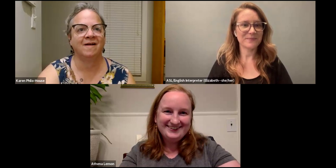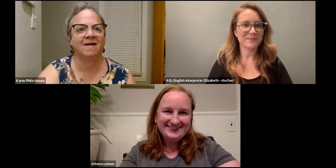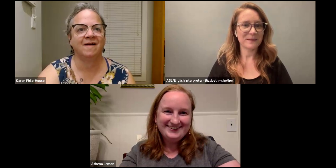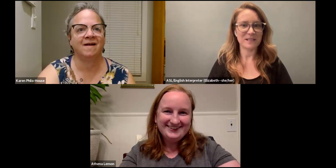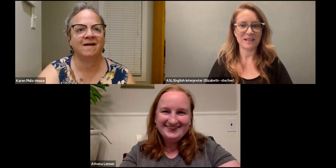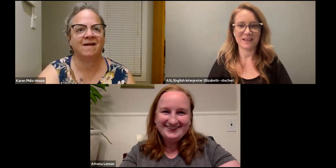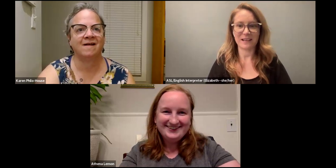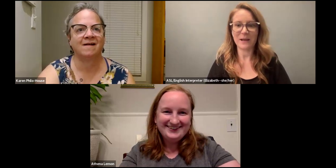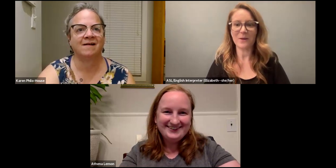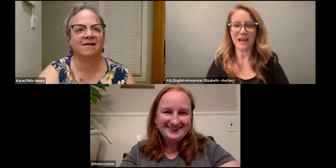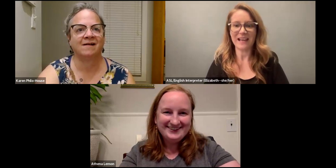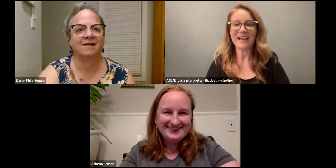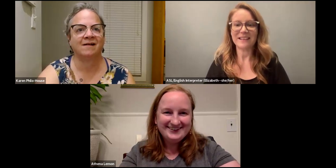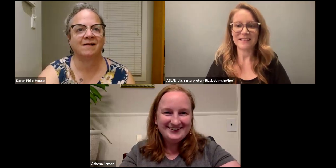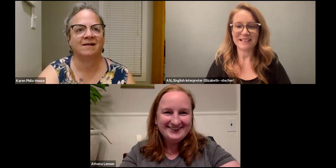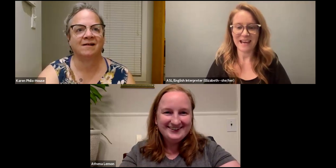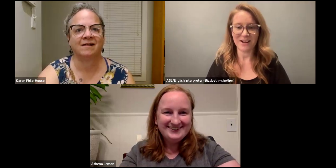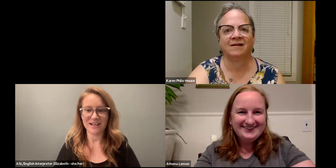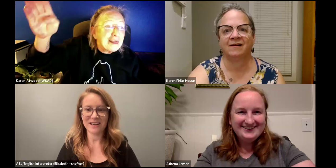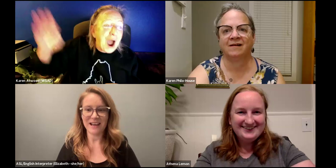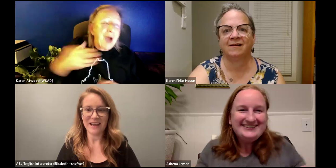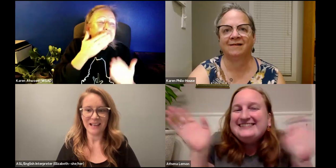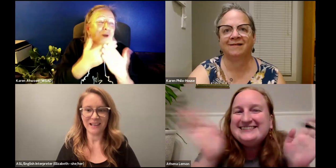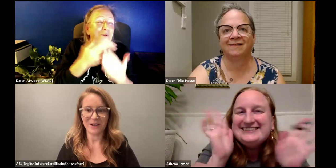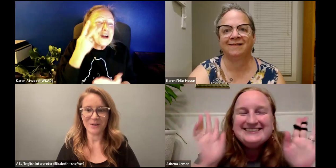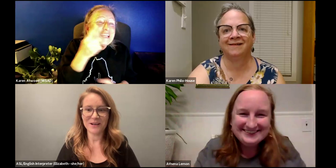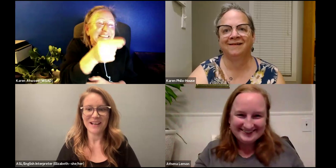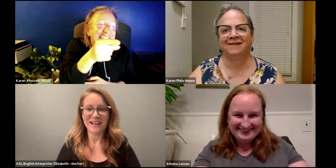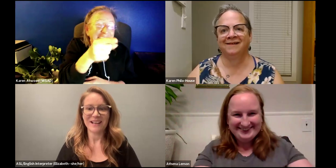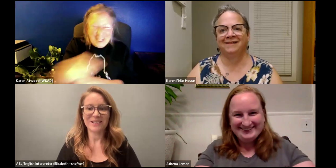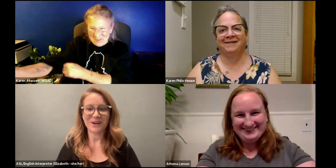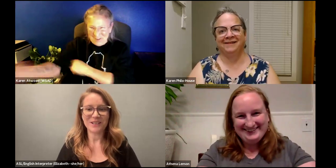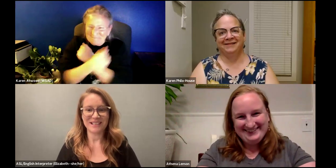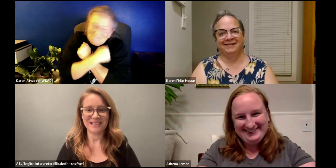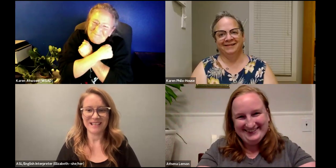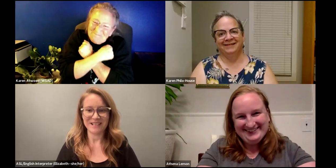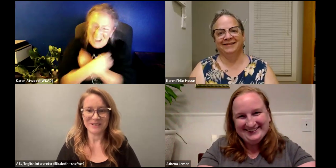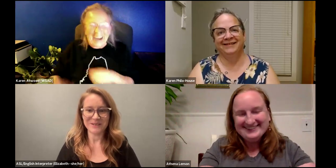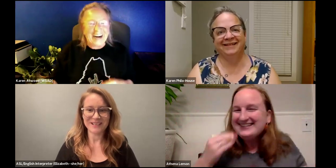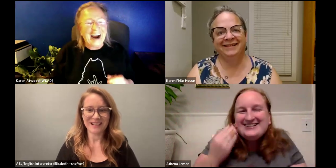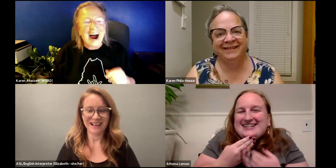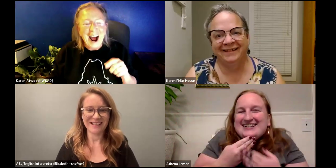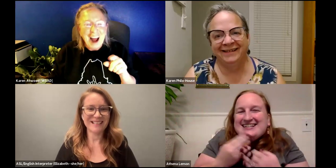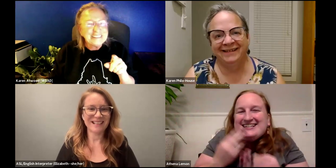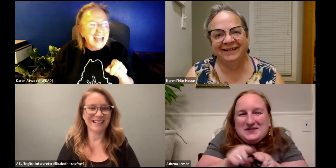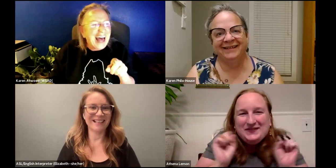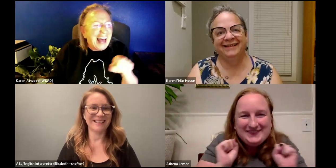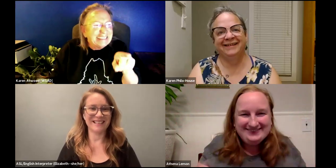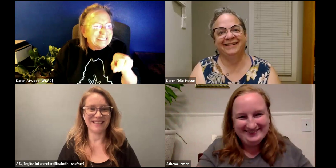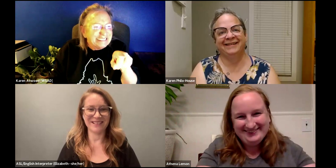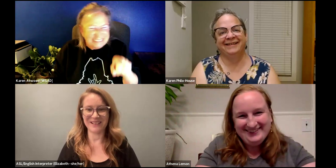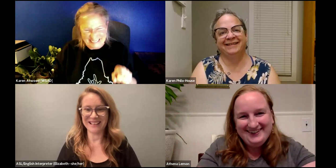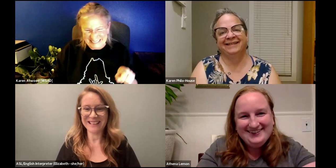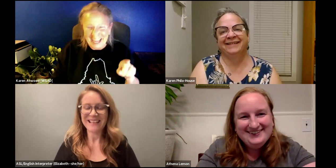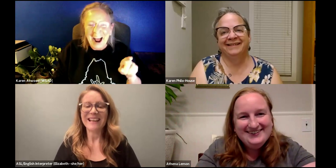Let me take that away. Okay, this is Karen. Hello. So good to see you. Hugs.